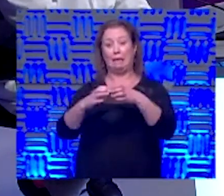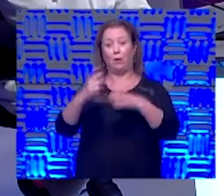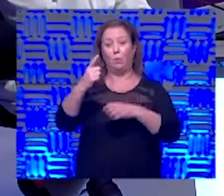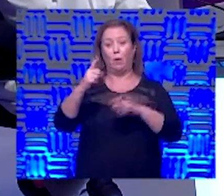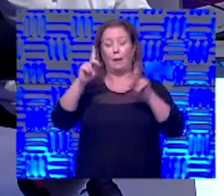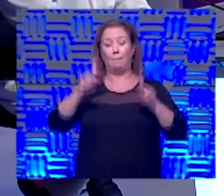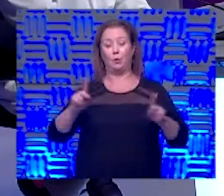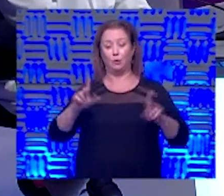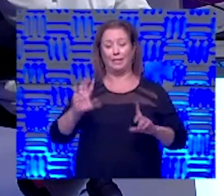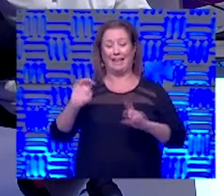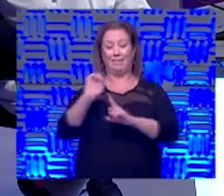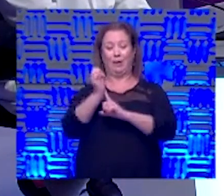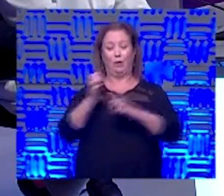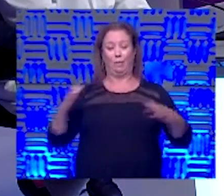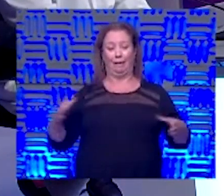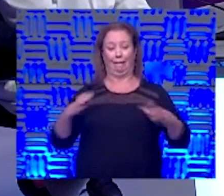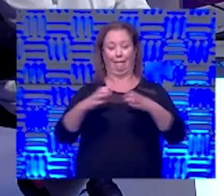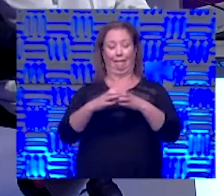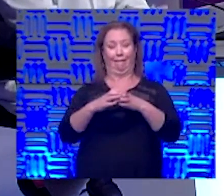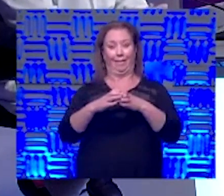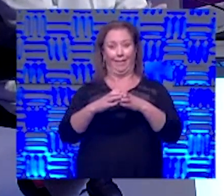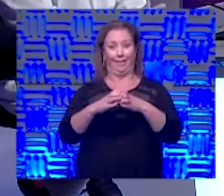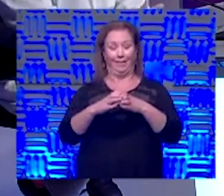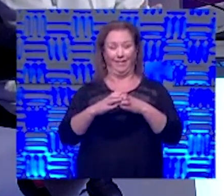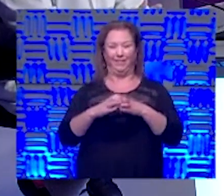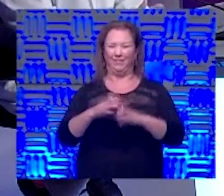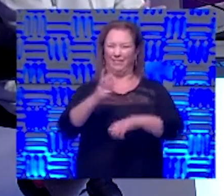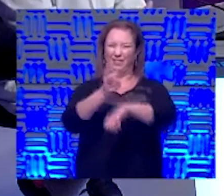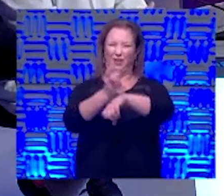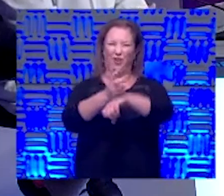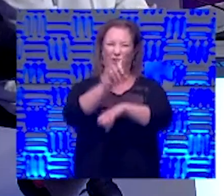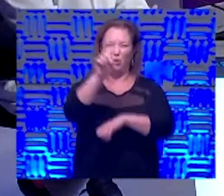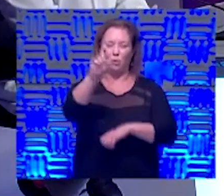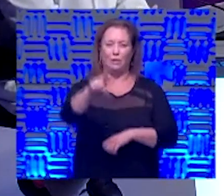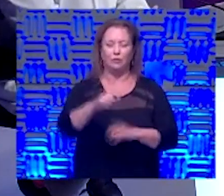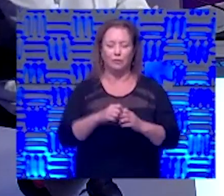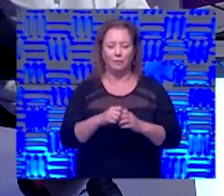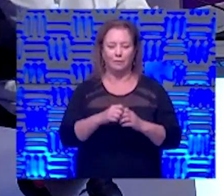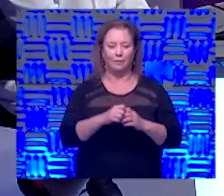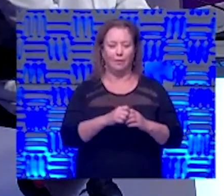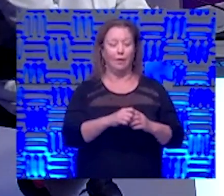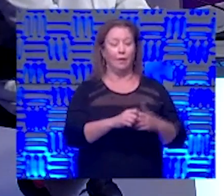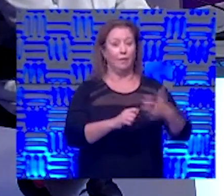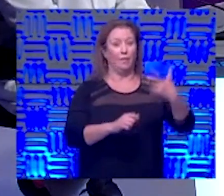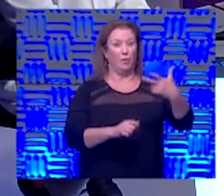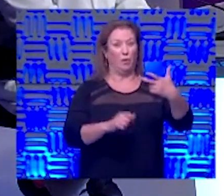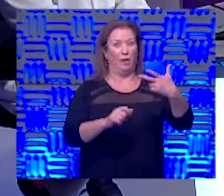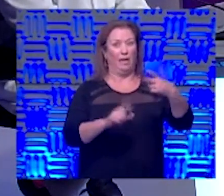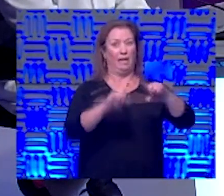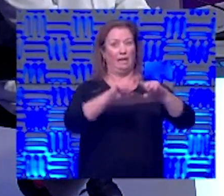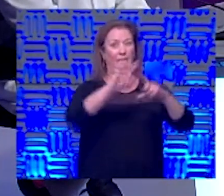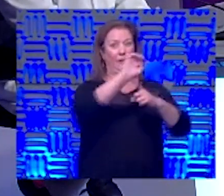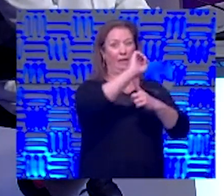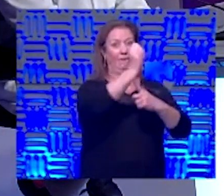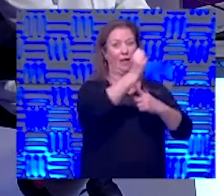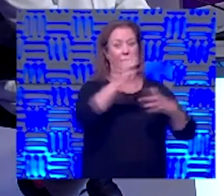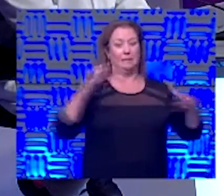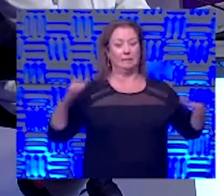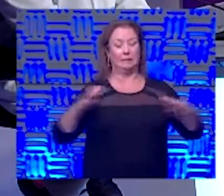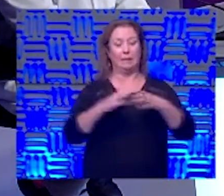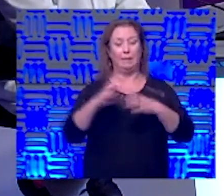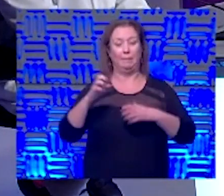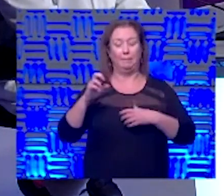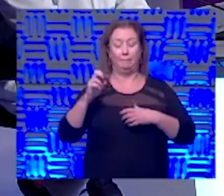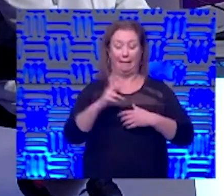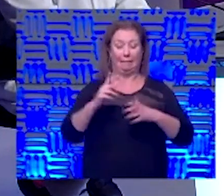bubble, and what are the rules when you get there? Oh boy, this is always a hard question to keep everybody safe. Okay, so everybody on our panel this morning is going to have a part in this